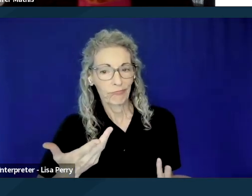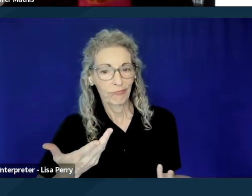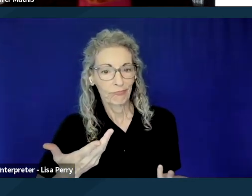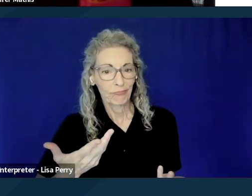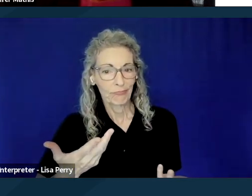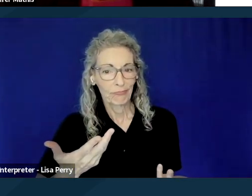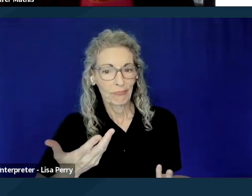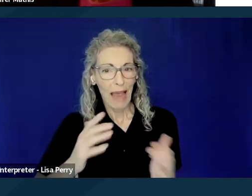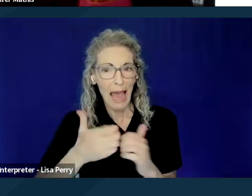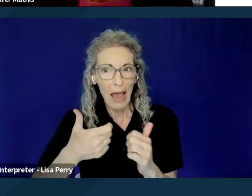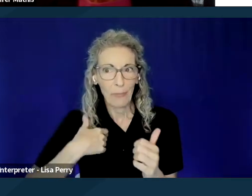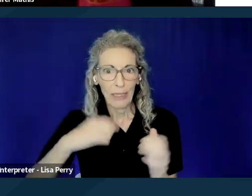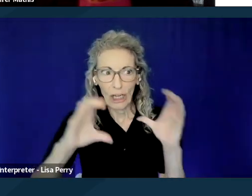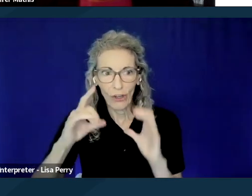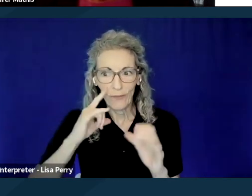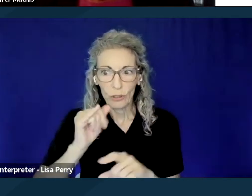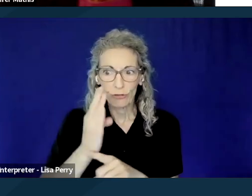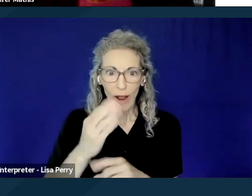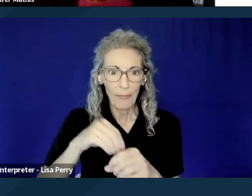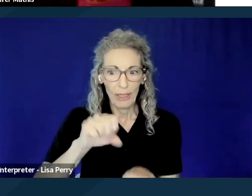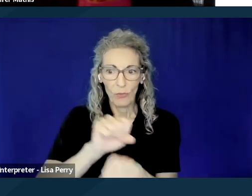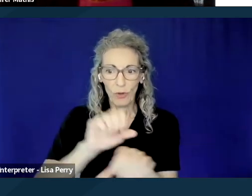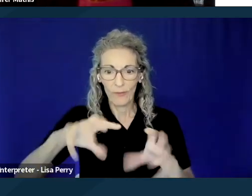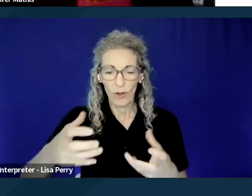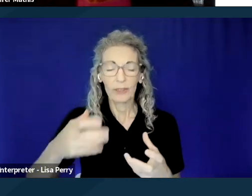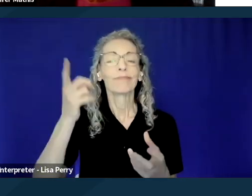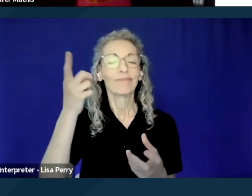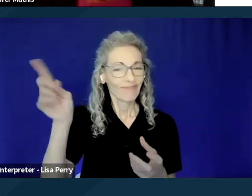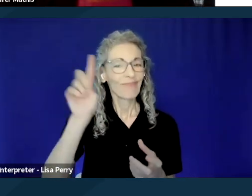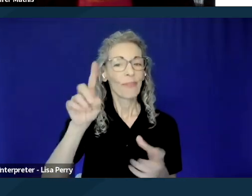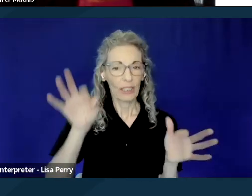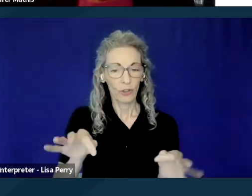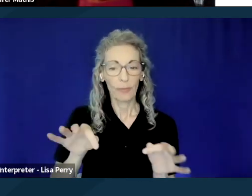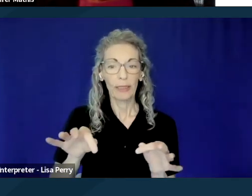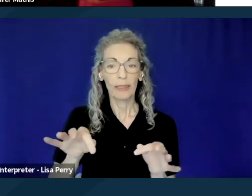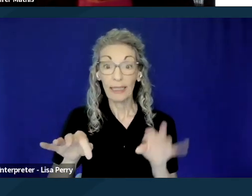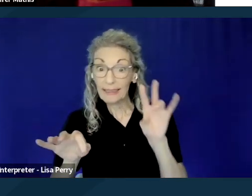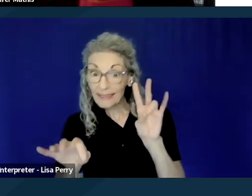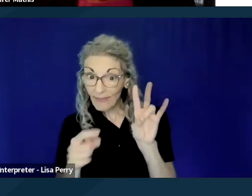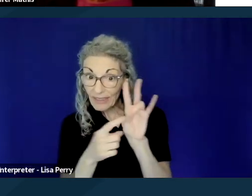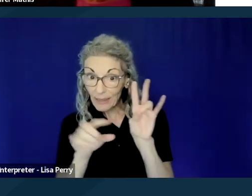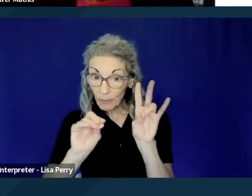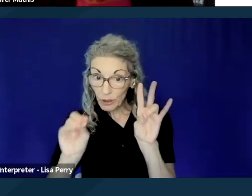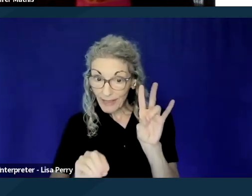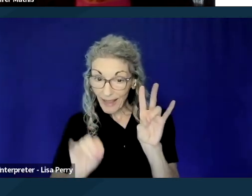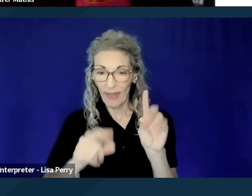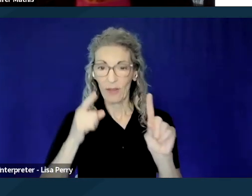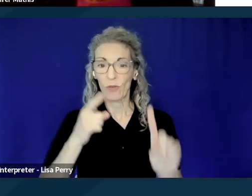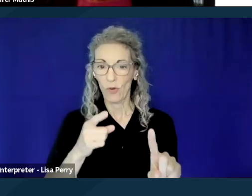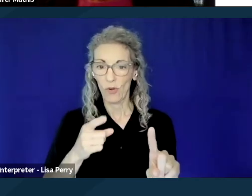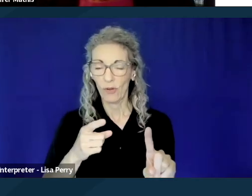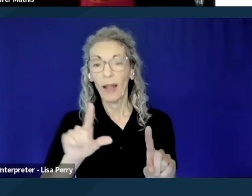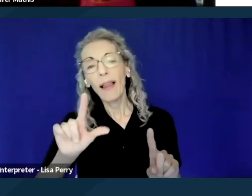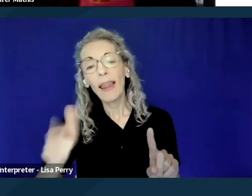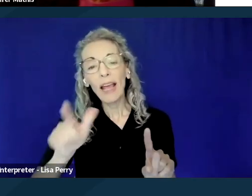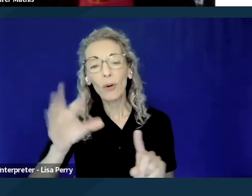the workforce, and determined that 7% should be the goal. Notably, we'll talk about this later, but